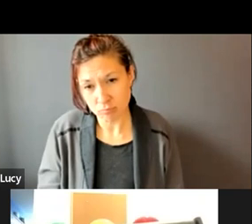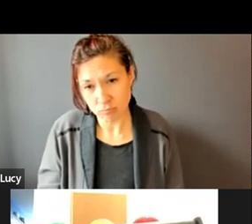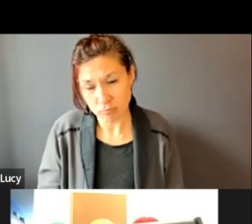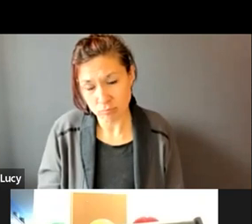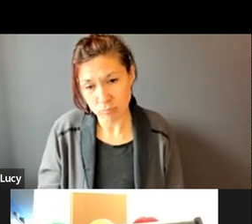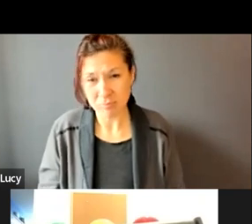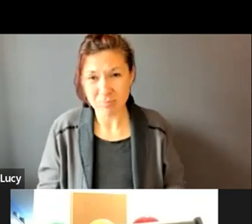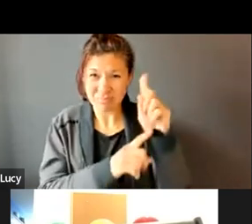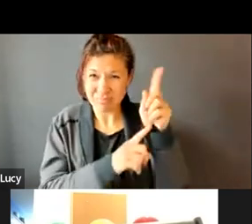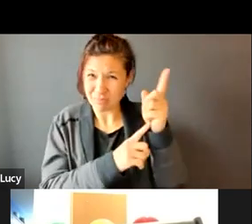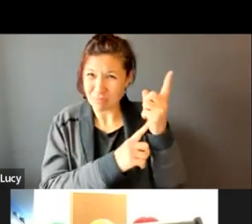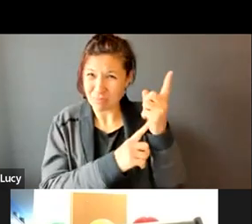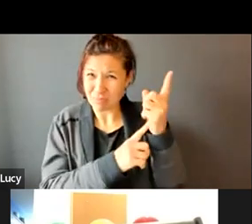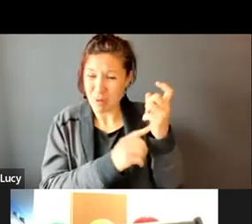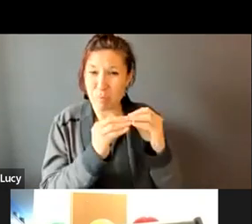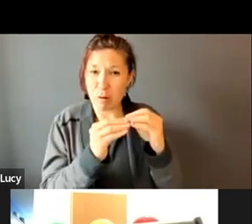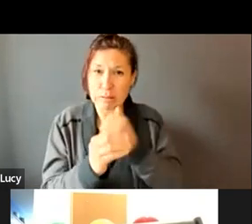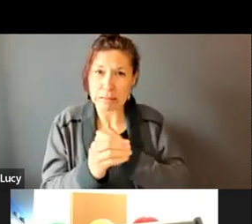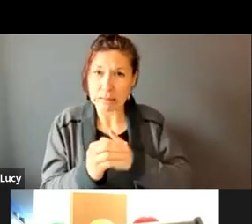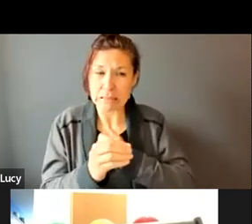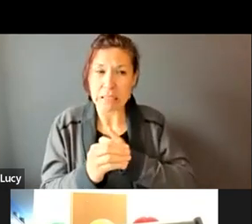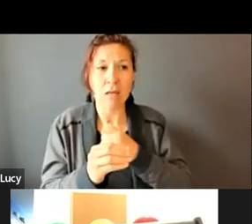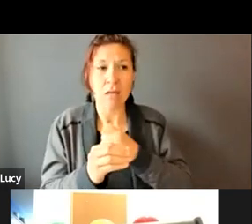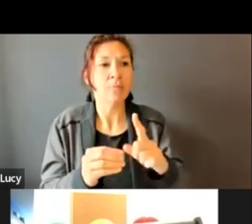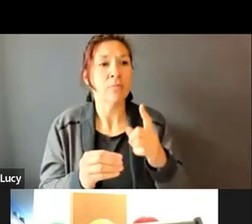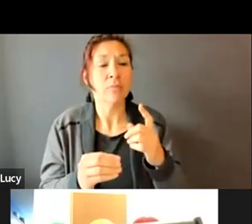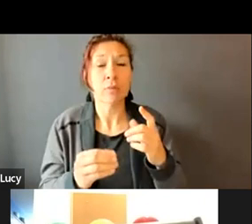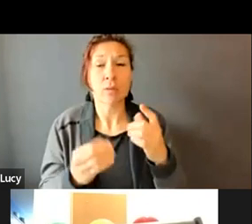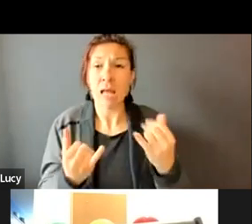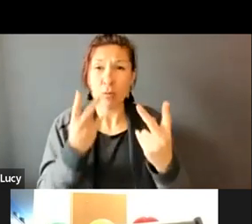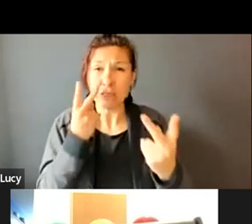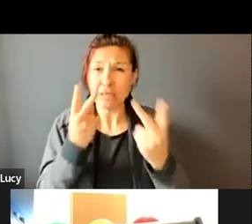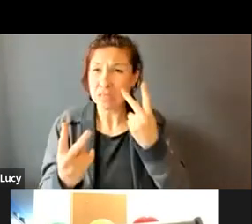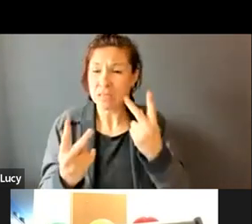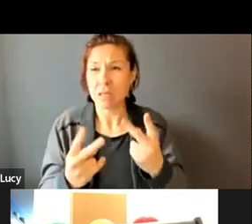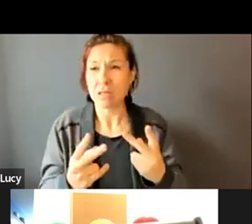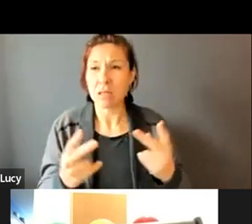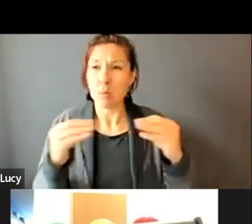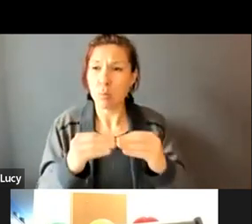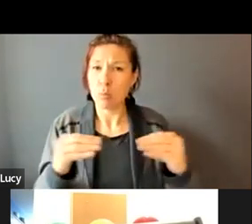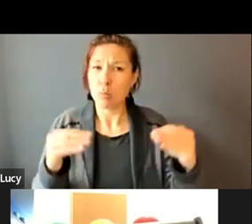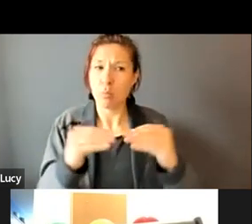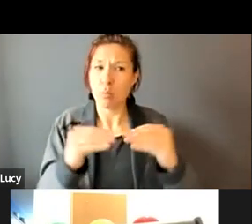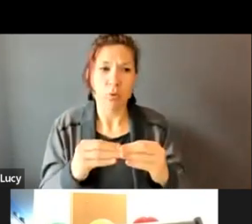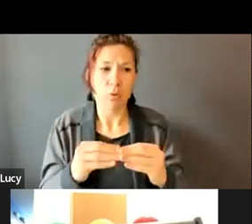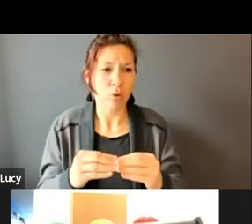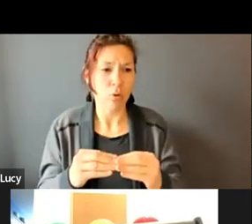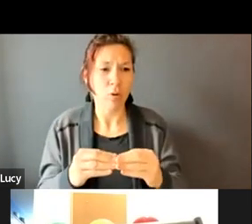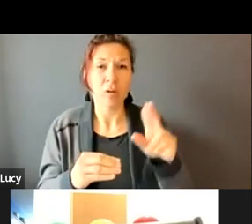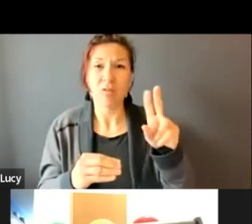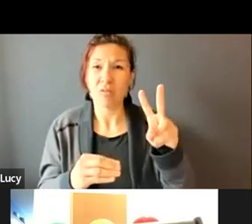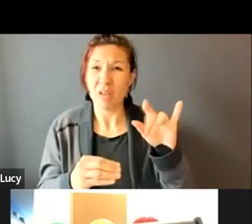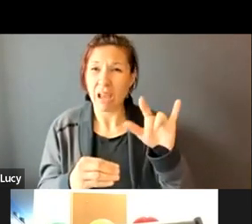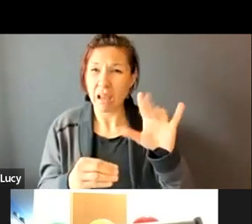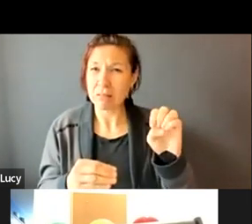uh just one more thing I apologize that we are seeing every time more and more uh violence